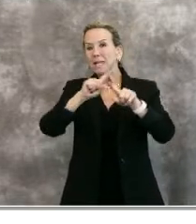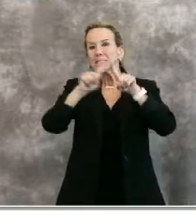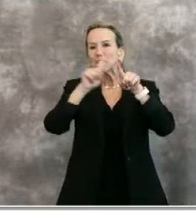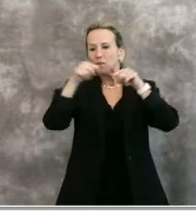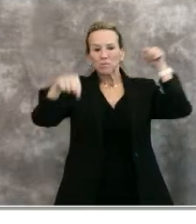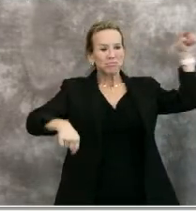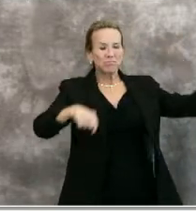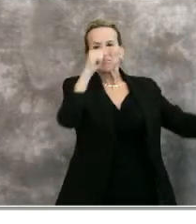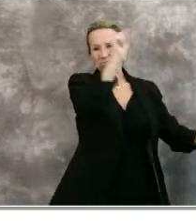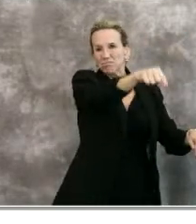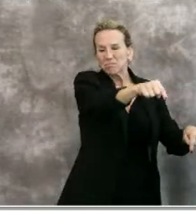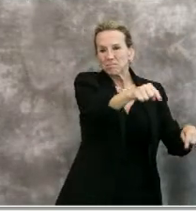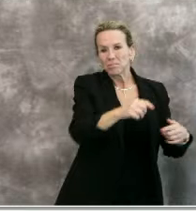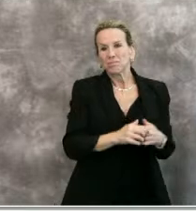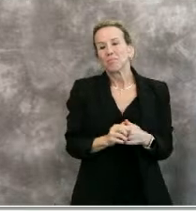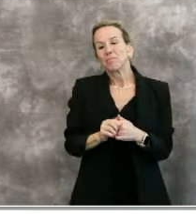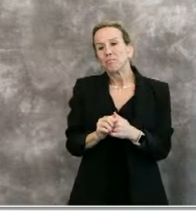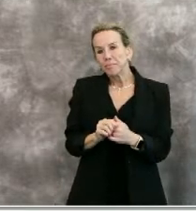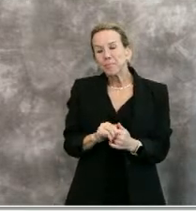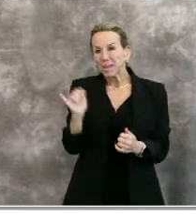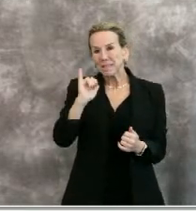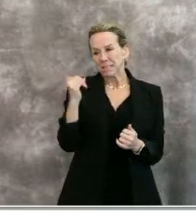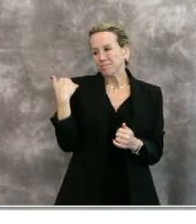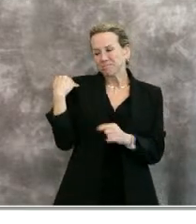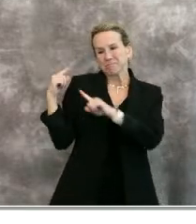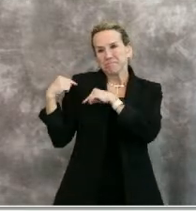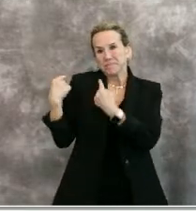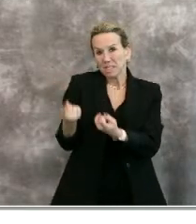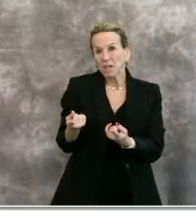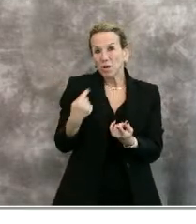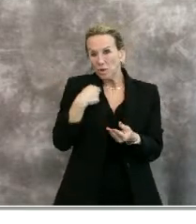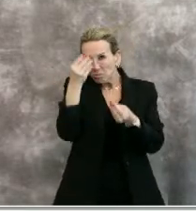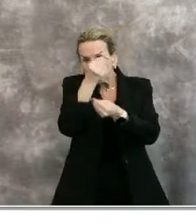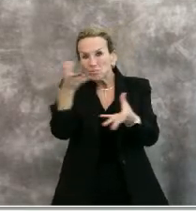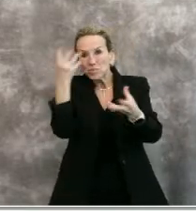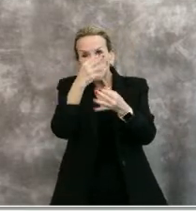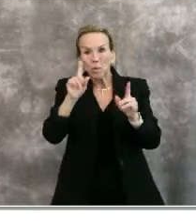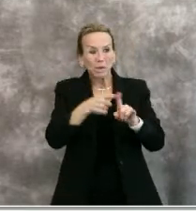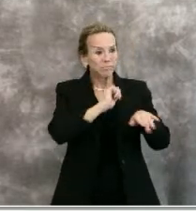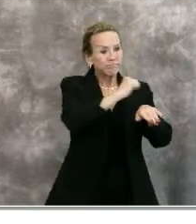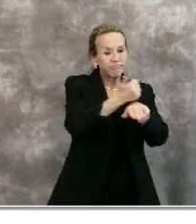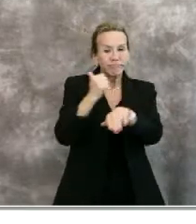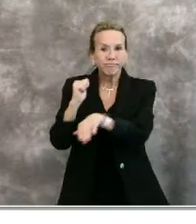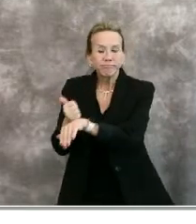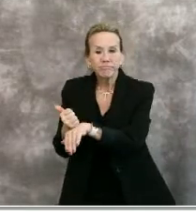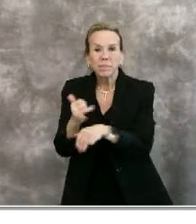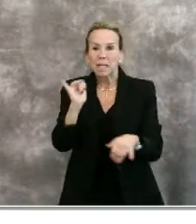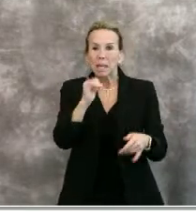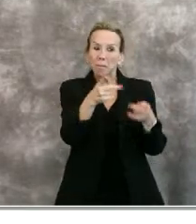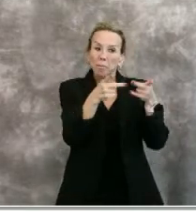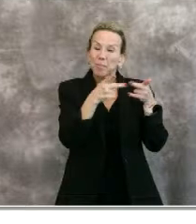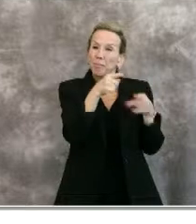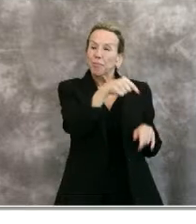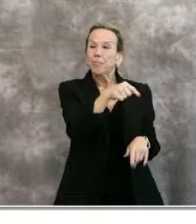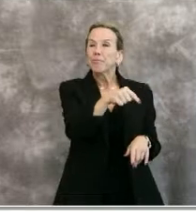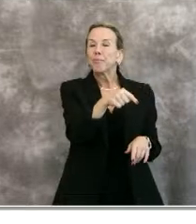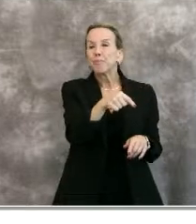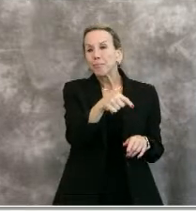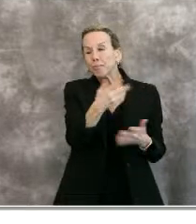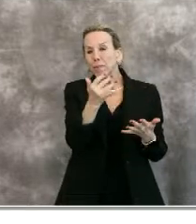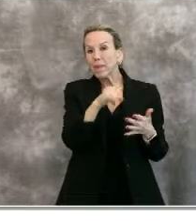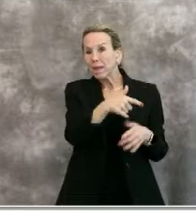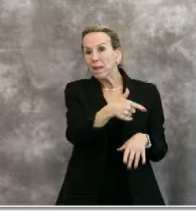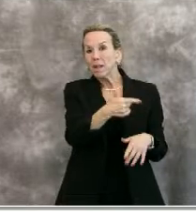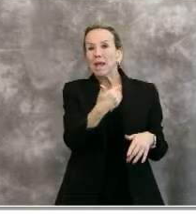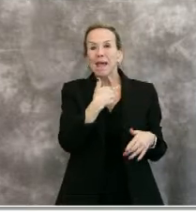sites, as has previously been shared with the community, particularly sites that reach